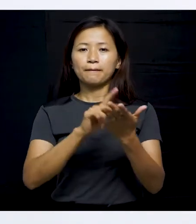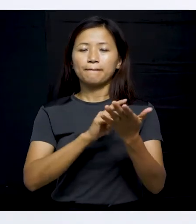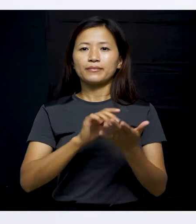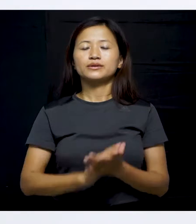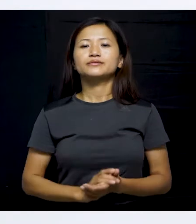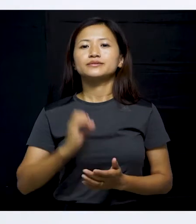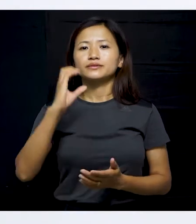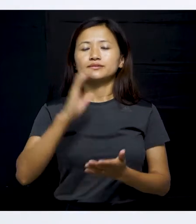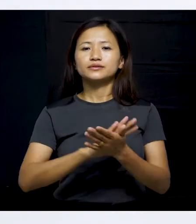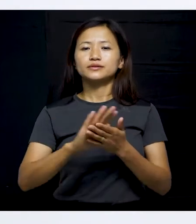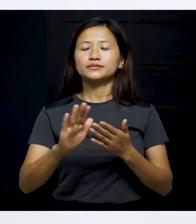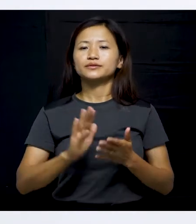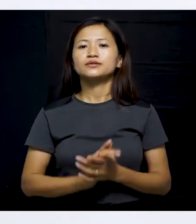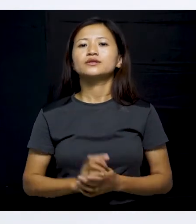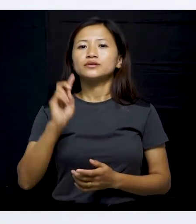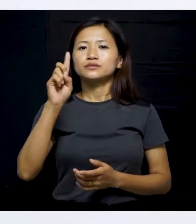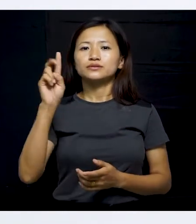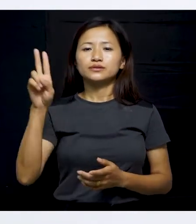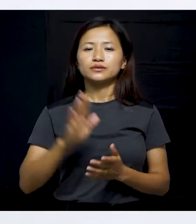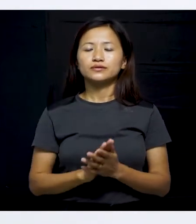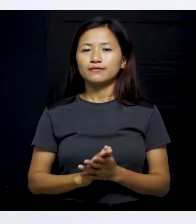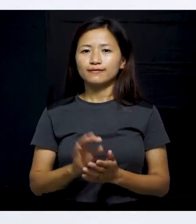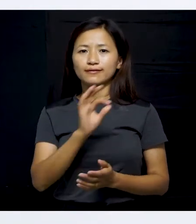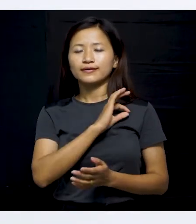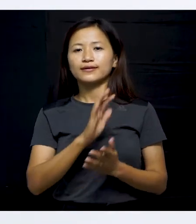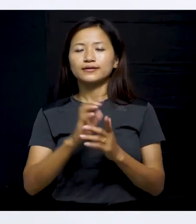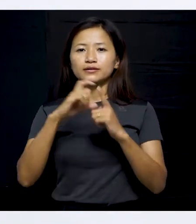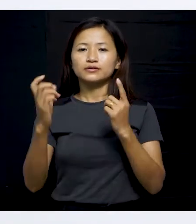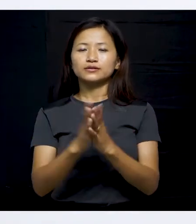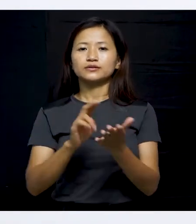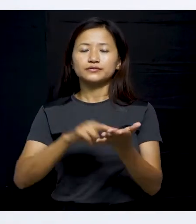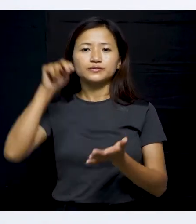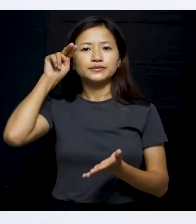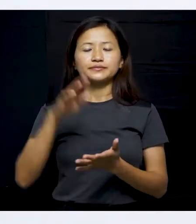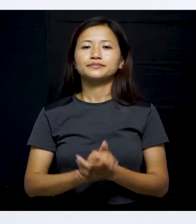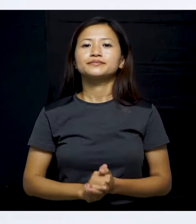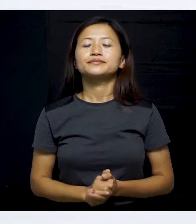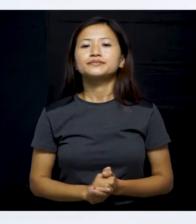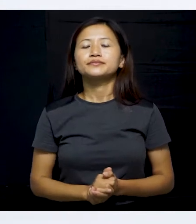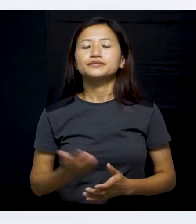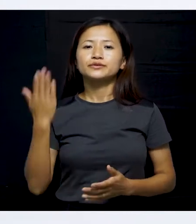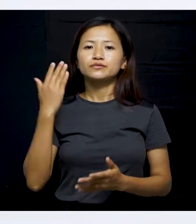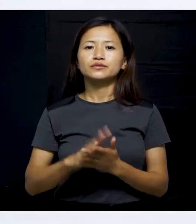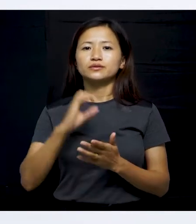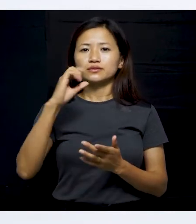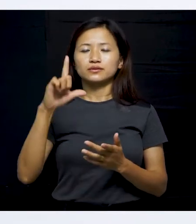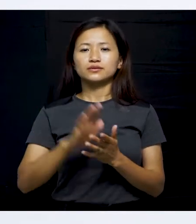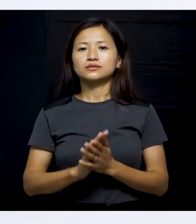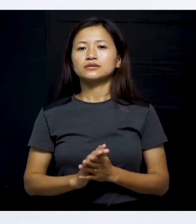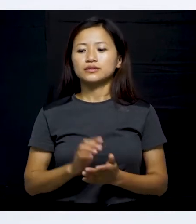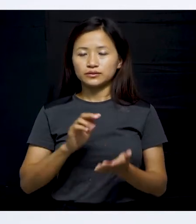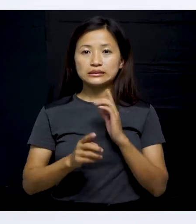the chapter 12, life and culture of the Nagas. So in the previous class, I've explained to you